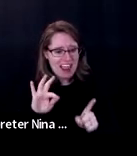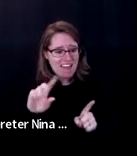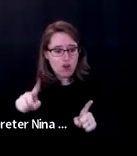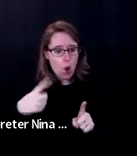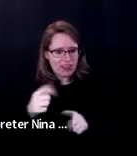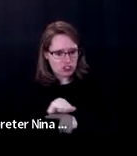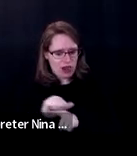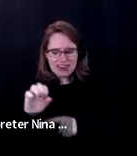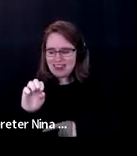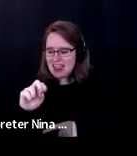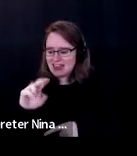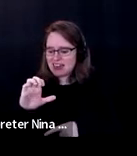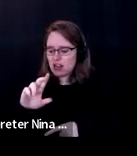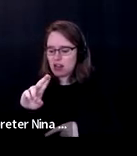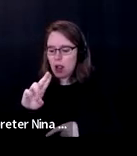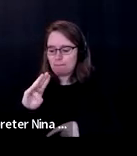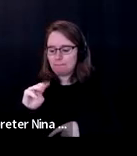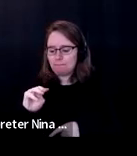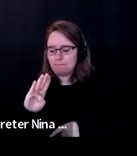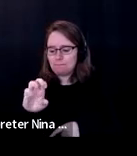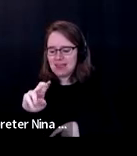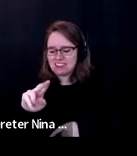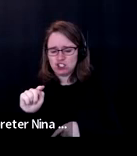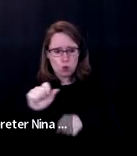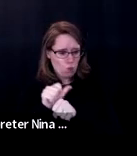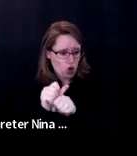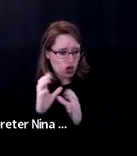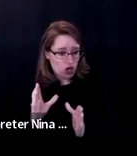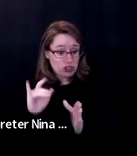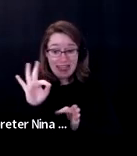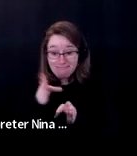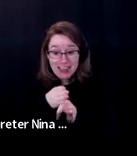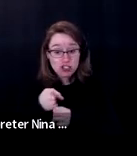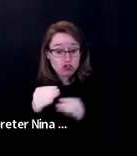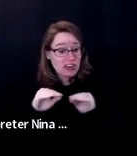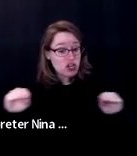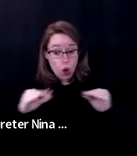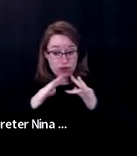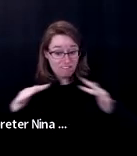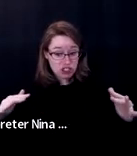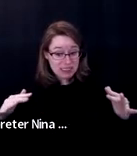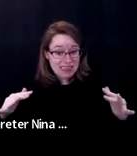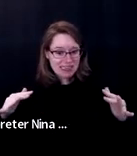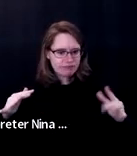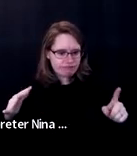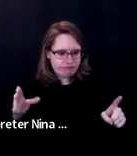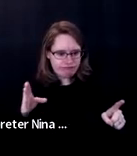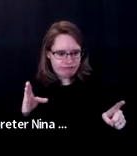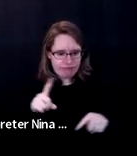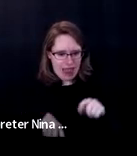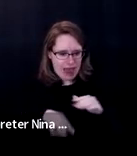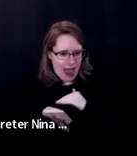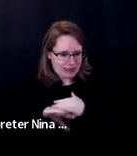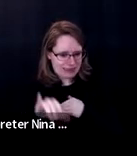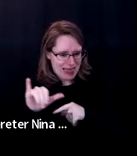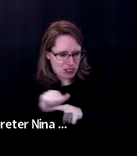workers, industries where there's not diversity and some people have been excluded from the industry, they never get to have access to that training because they're